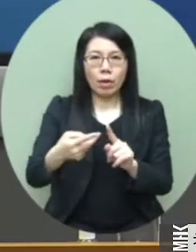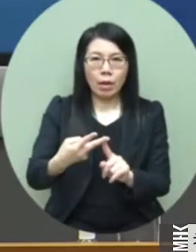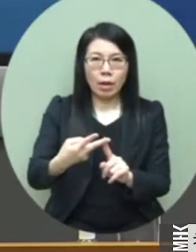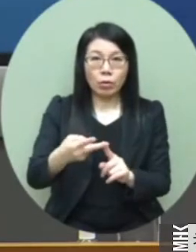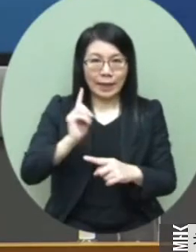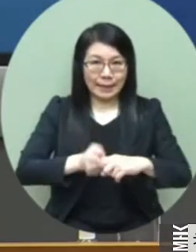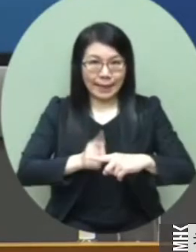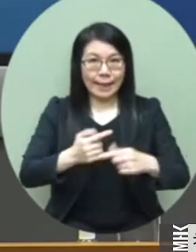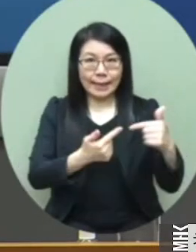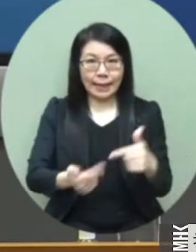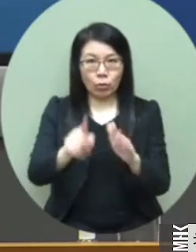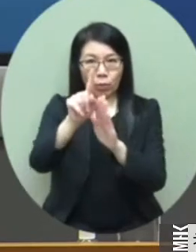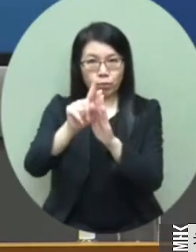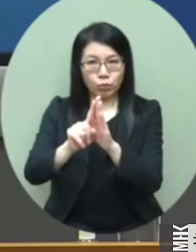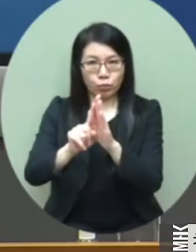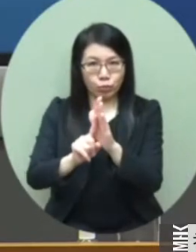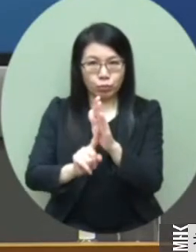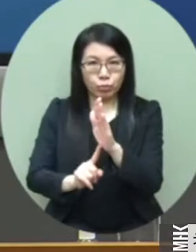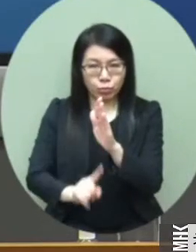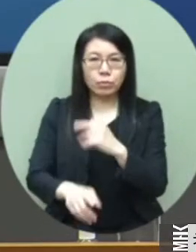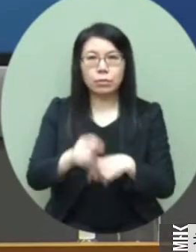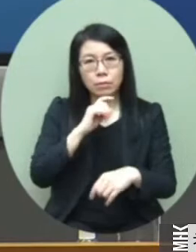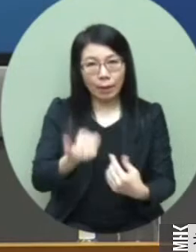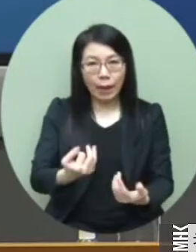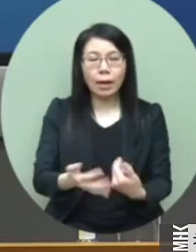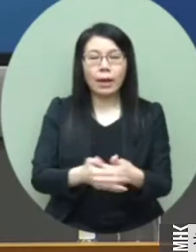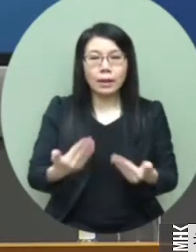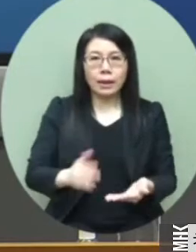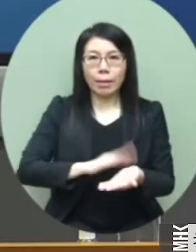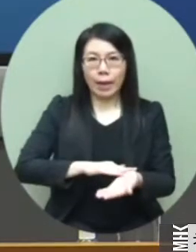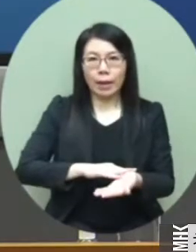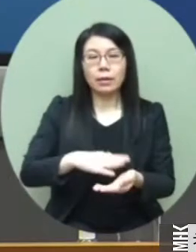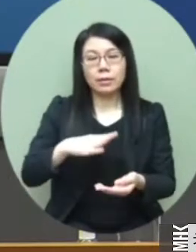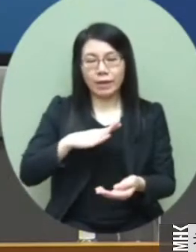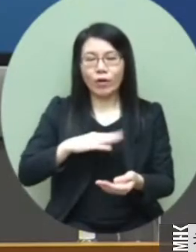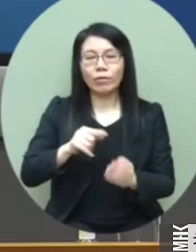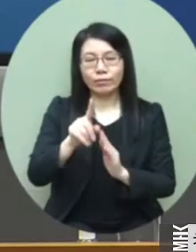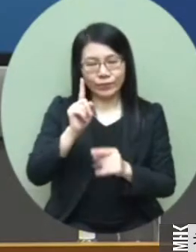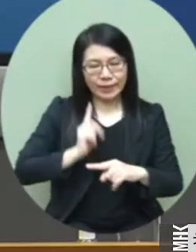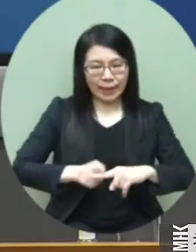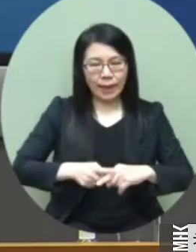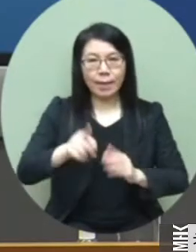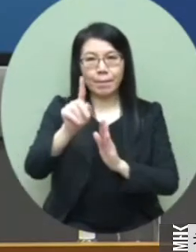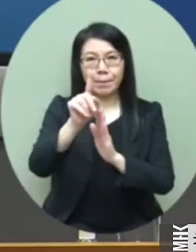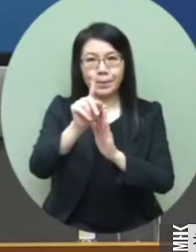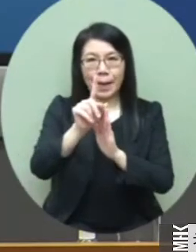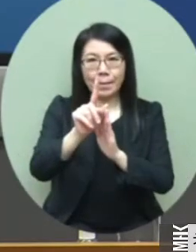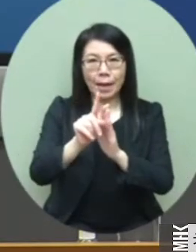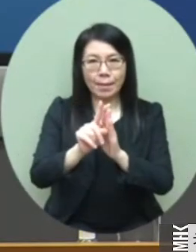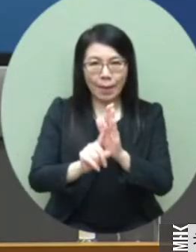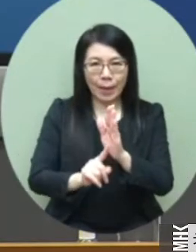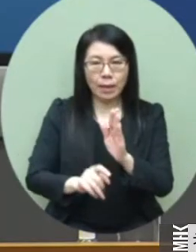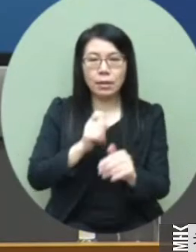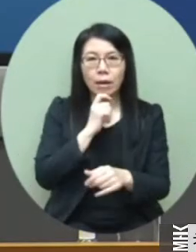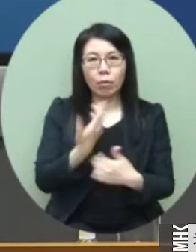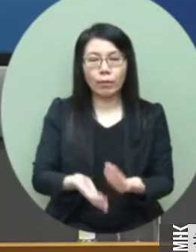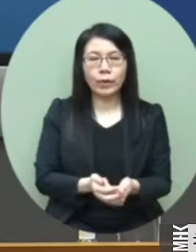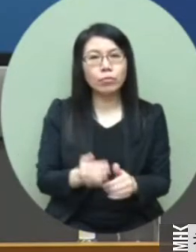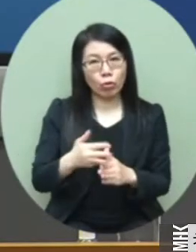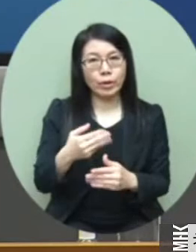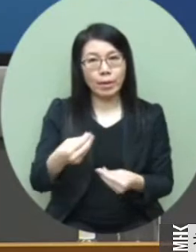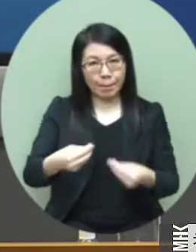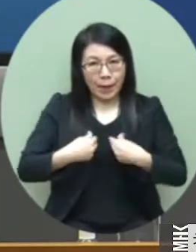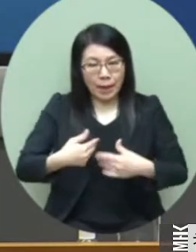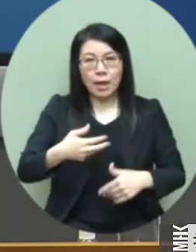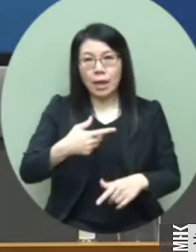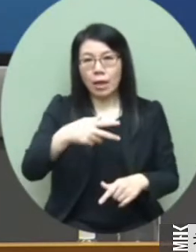there is any rebound in COVID and whether there is a steady decline. Now, in terms of the pandemic, there is some steady